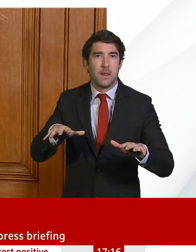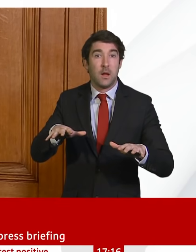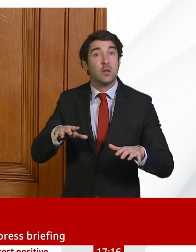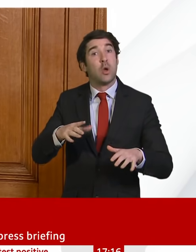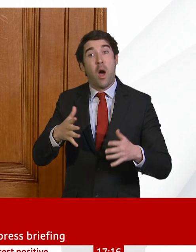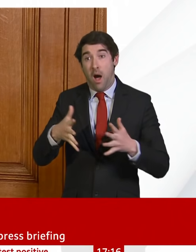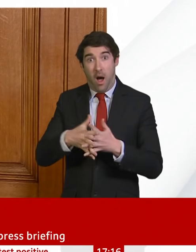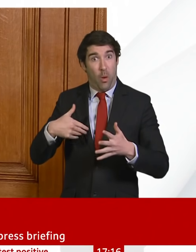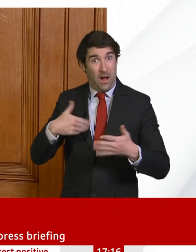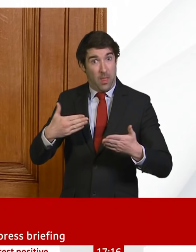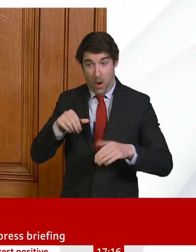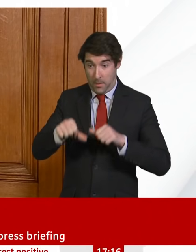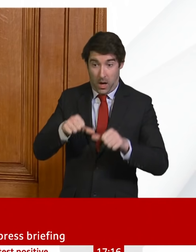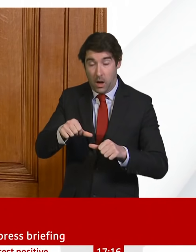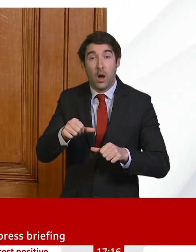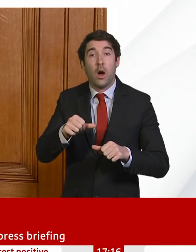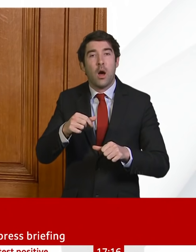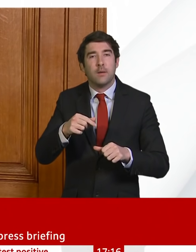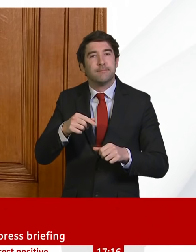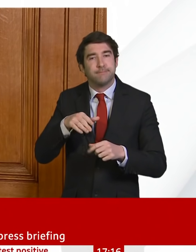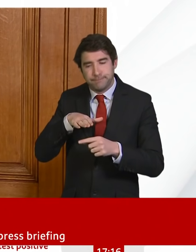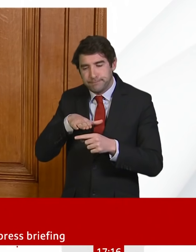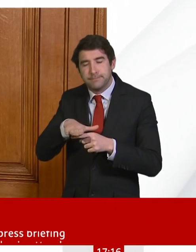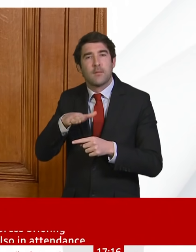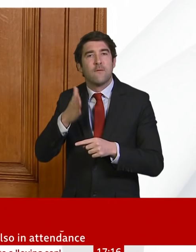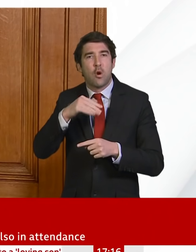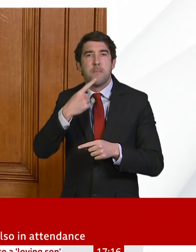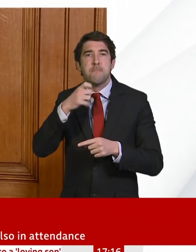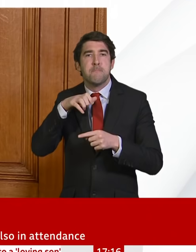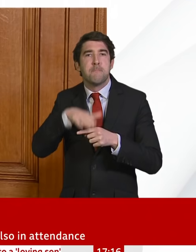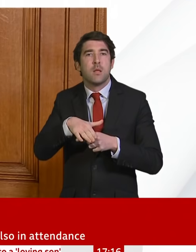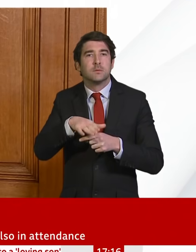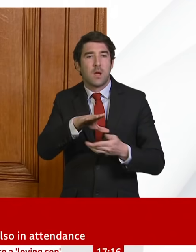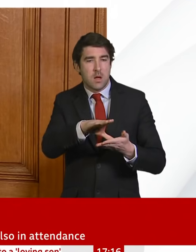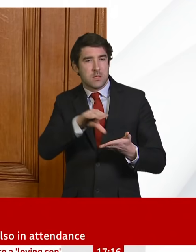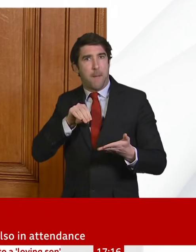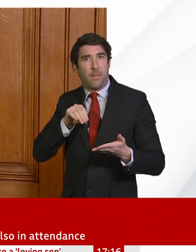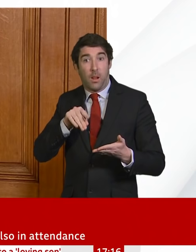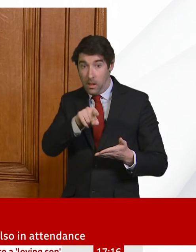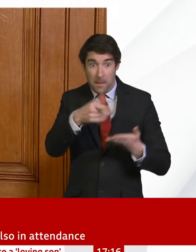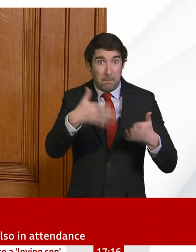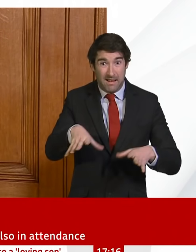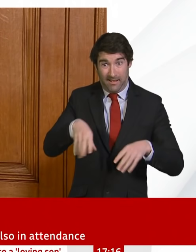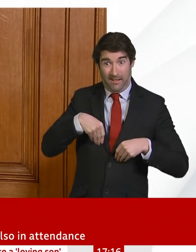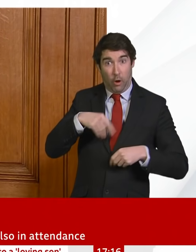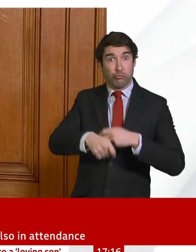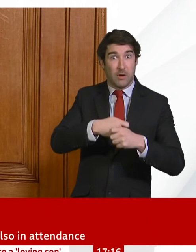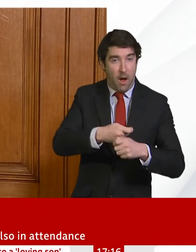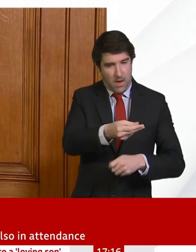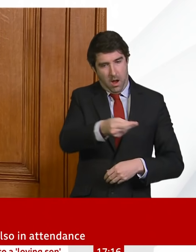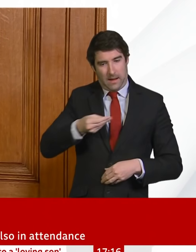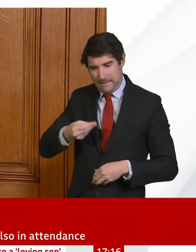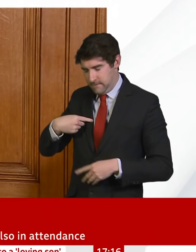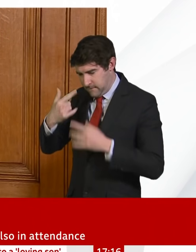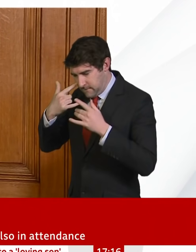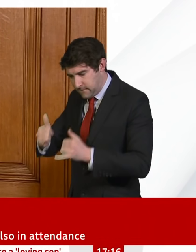very generously from people who've had the disease, but also from blood and transplant and from the College of GPs surveillance scheme,